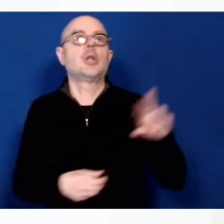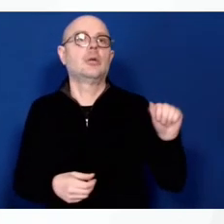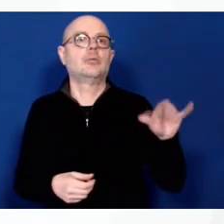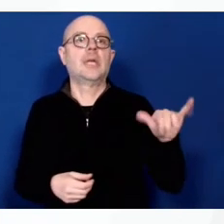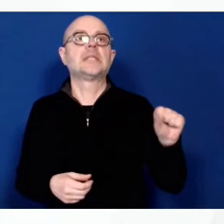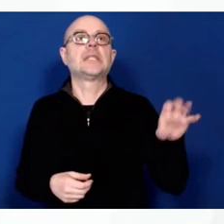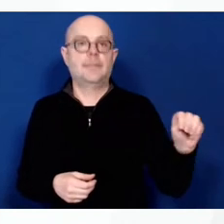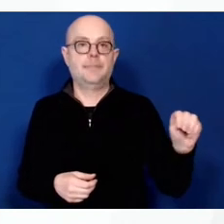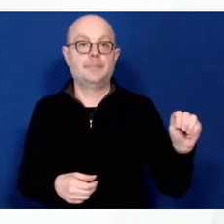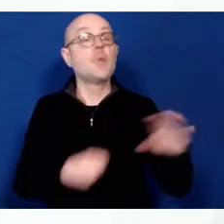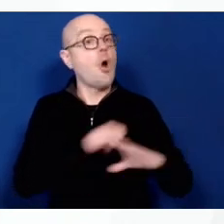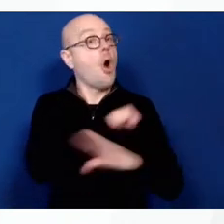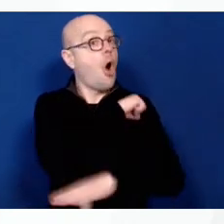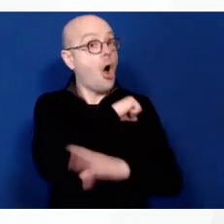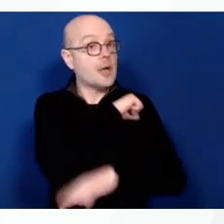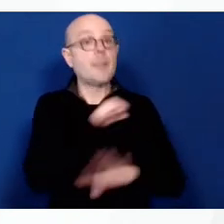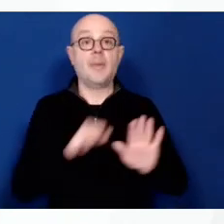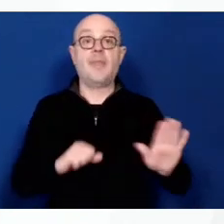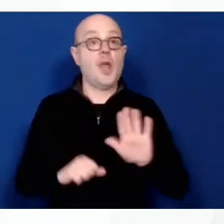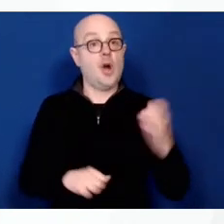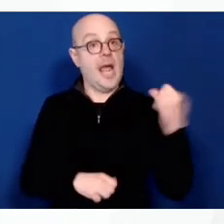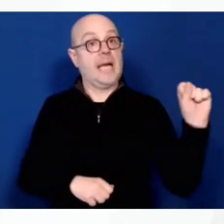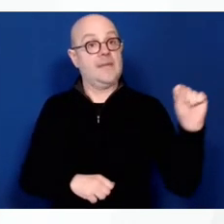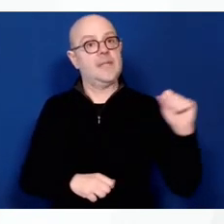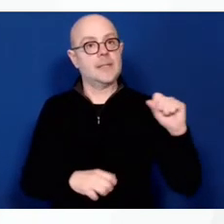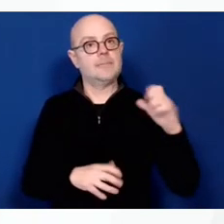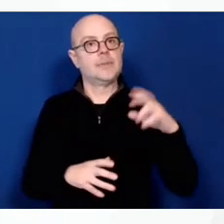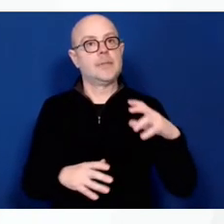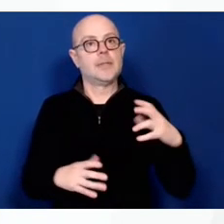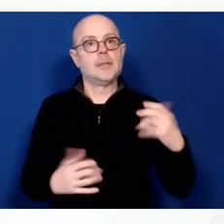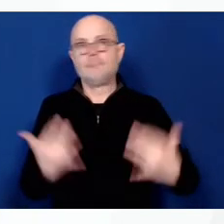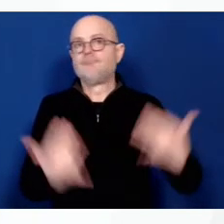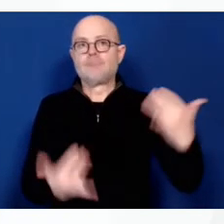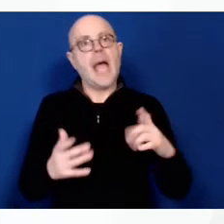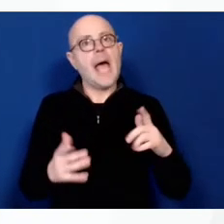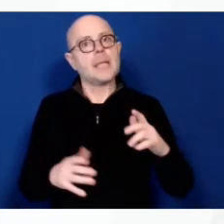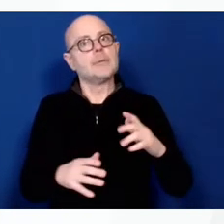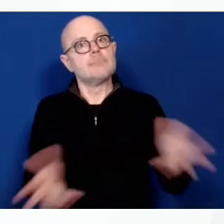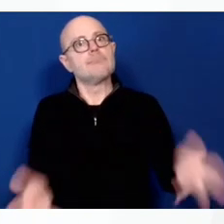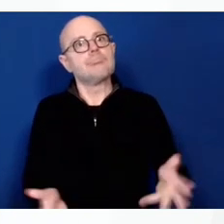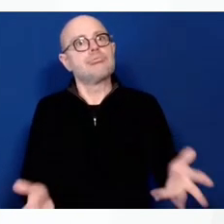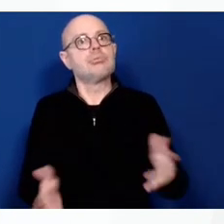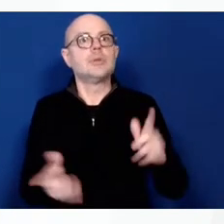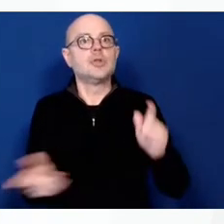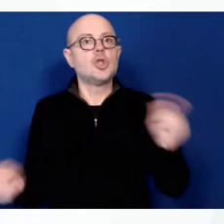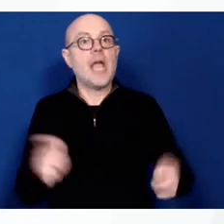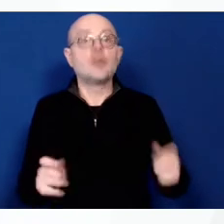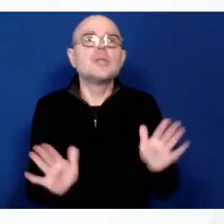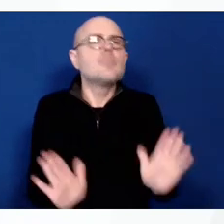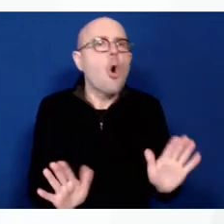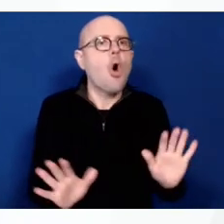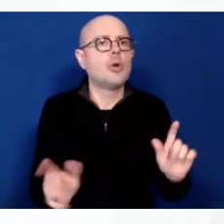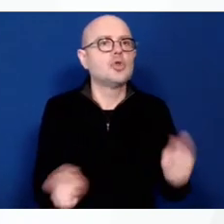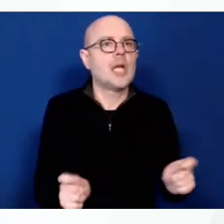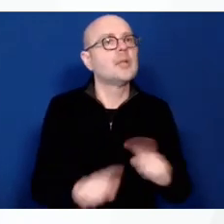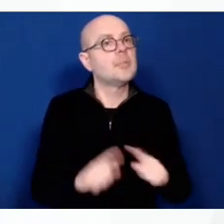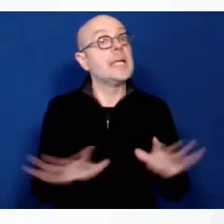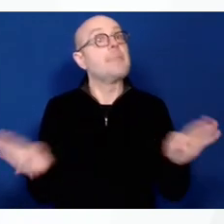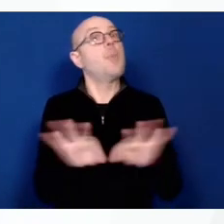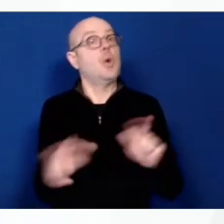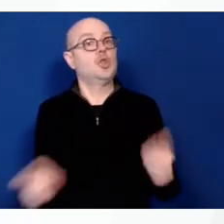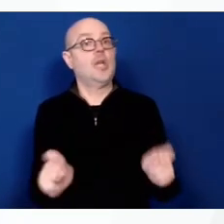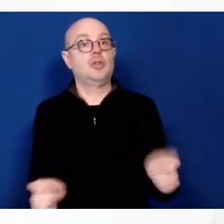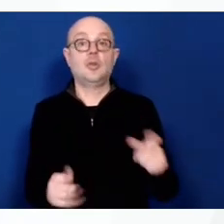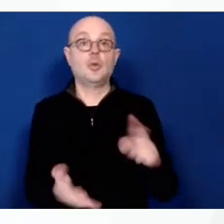unflagging activism had already produced small yet significant changes in the university's population and its guiding